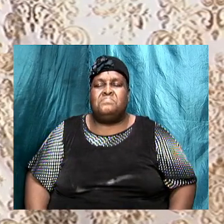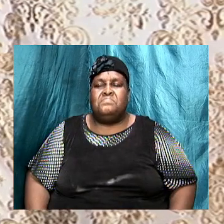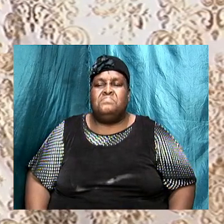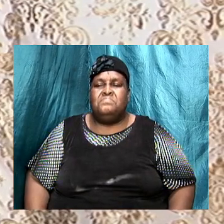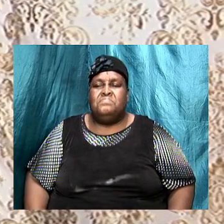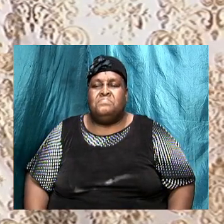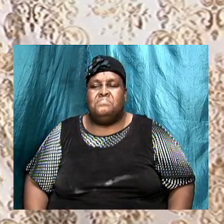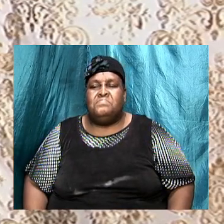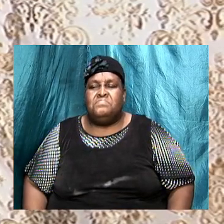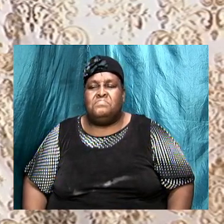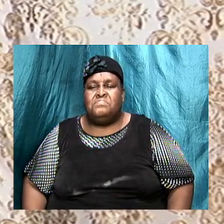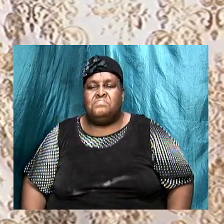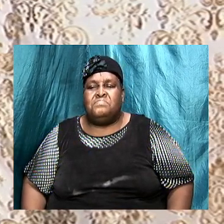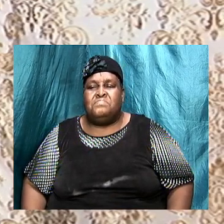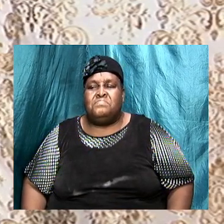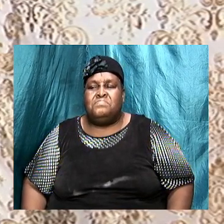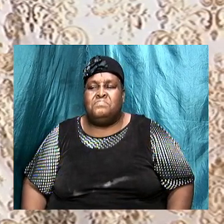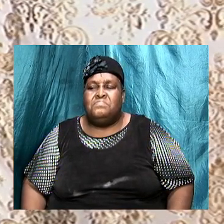of.